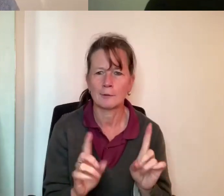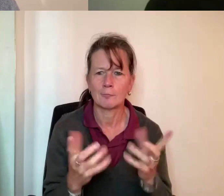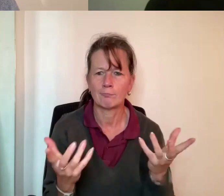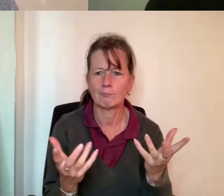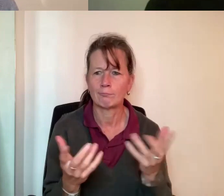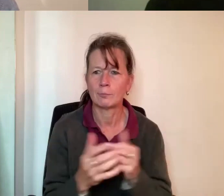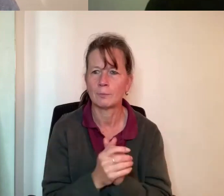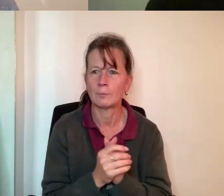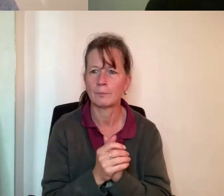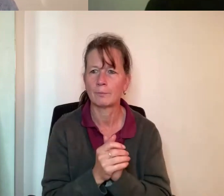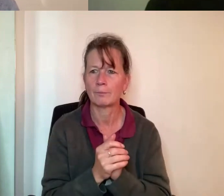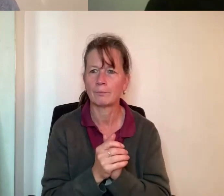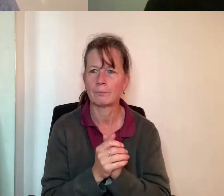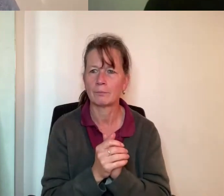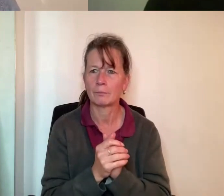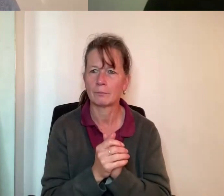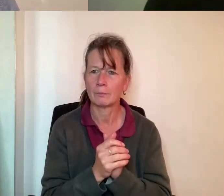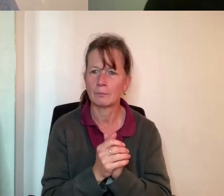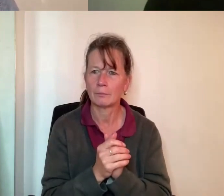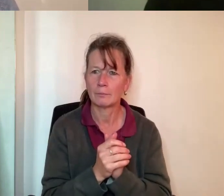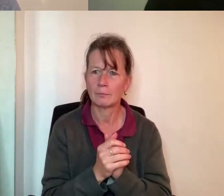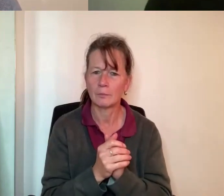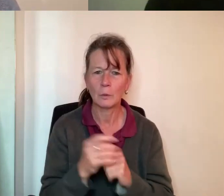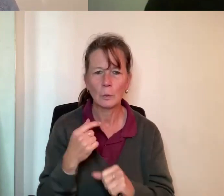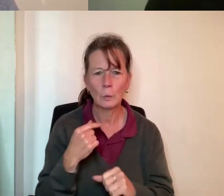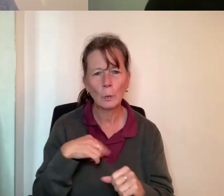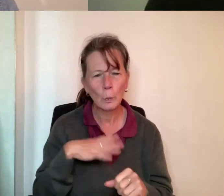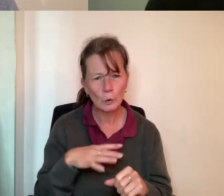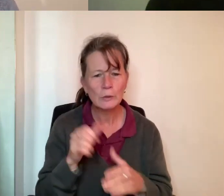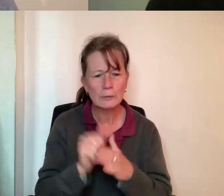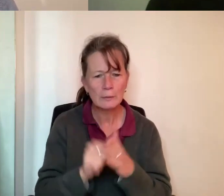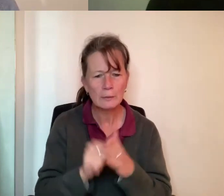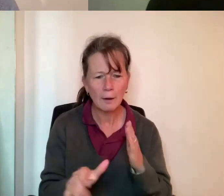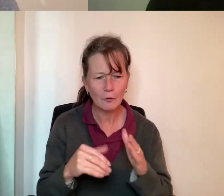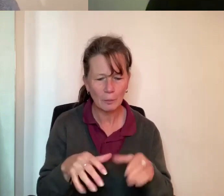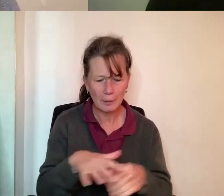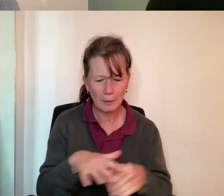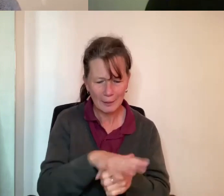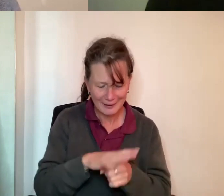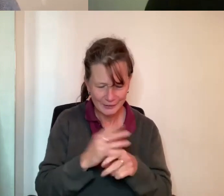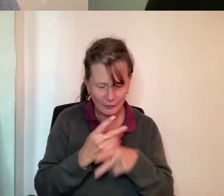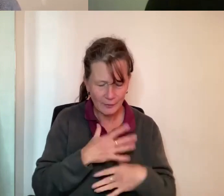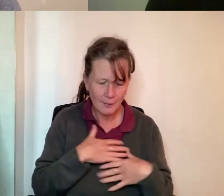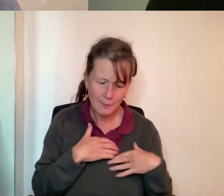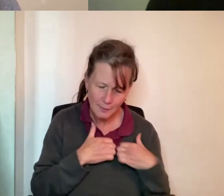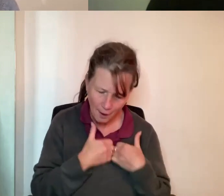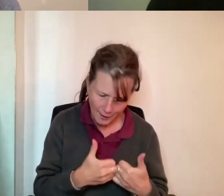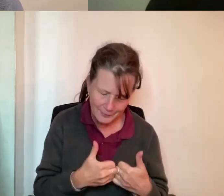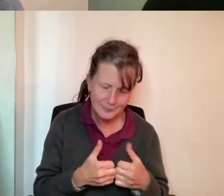the effort to work from a place of kindness. Once you get to the making process,